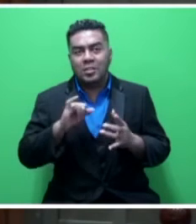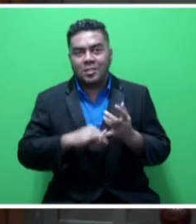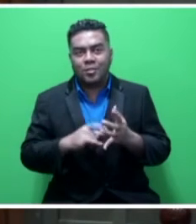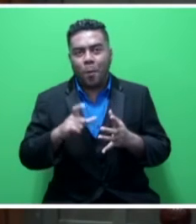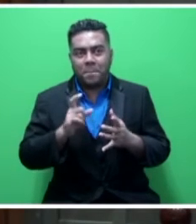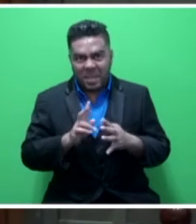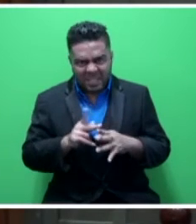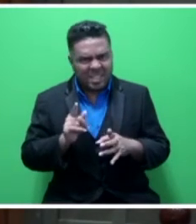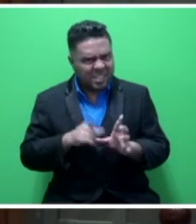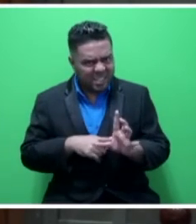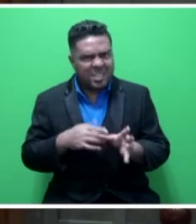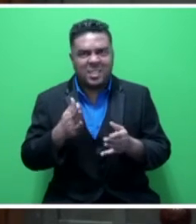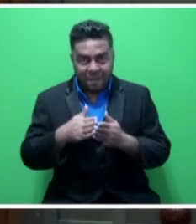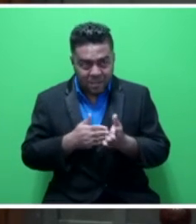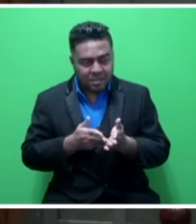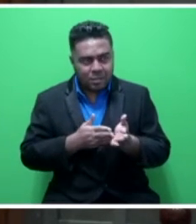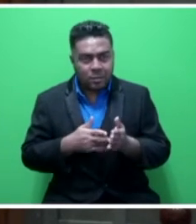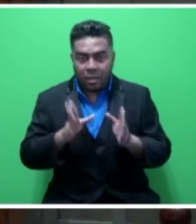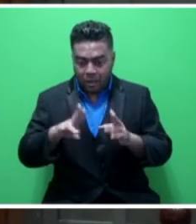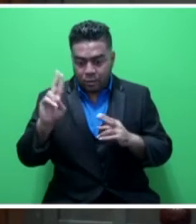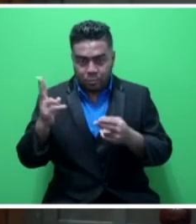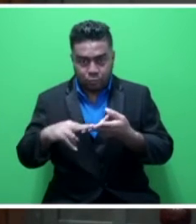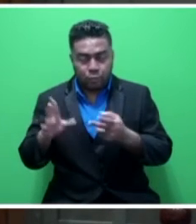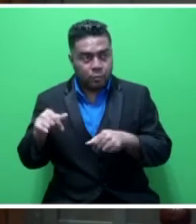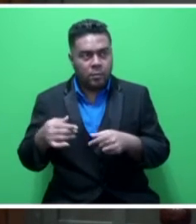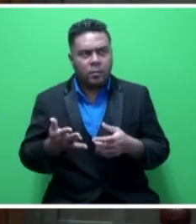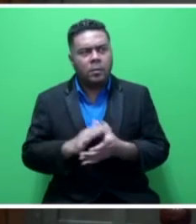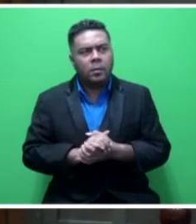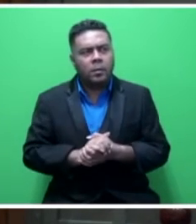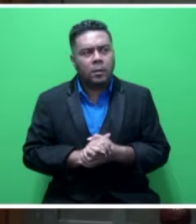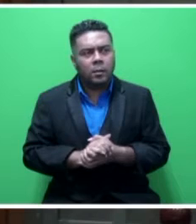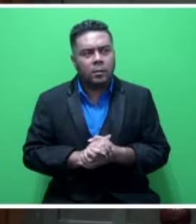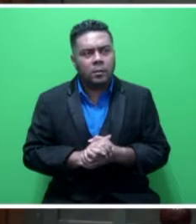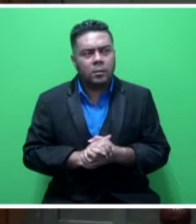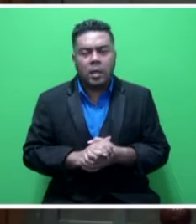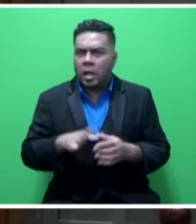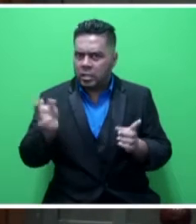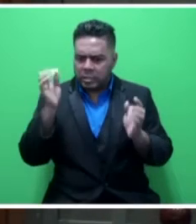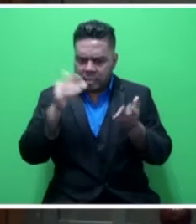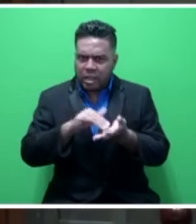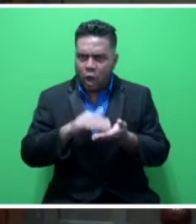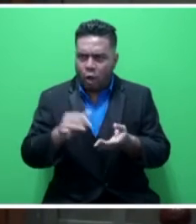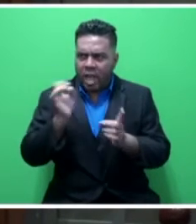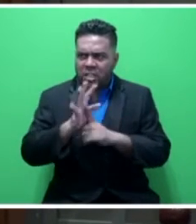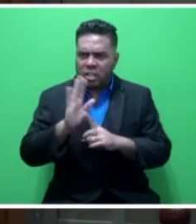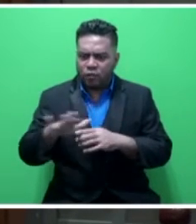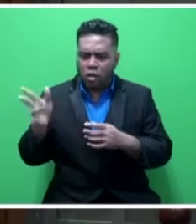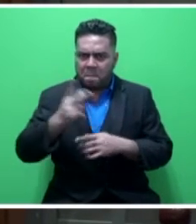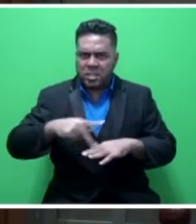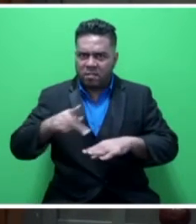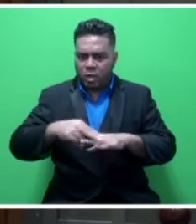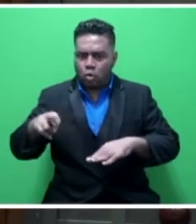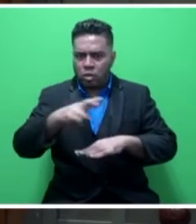Gastroenterologists, that unit is now a center of excellence for the Pacific region. It's one of the